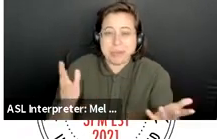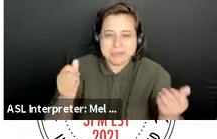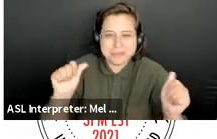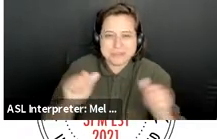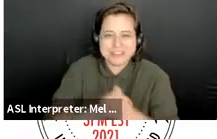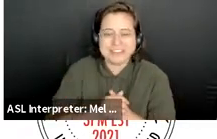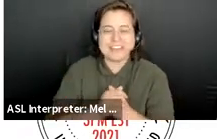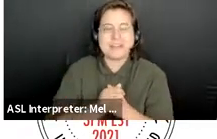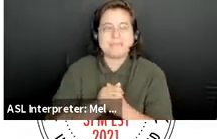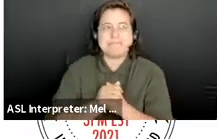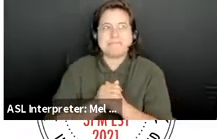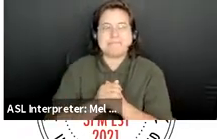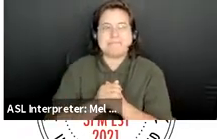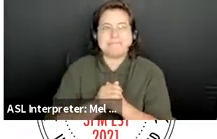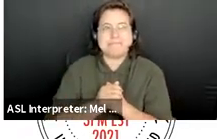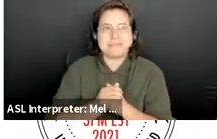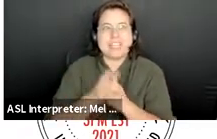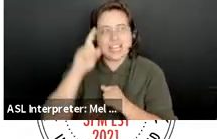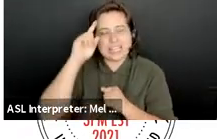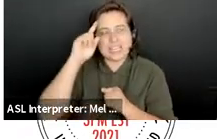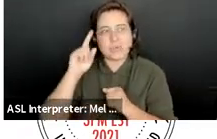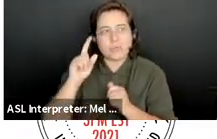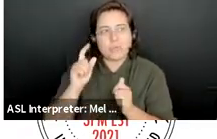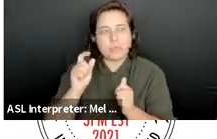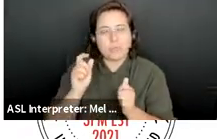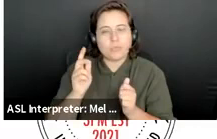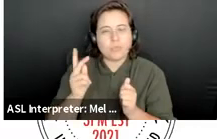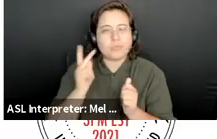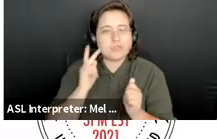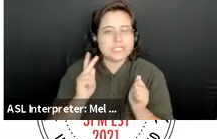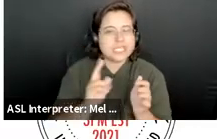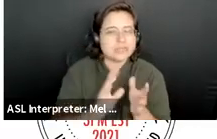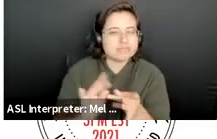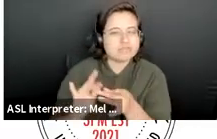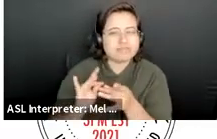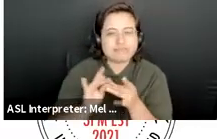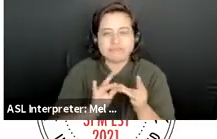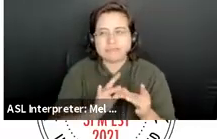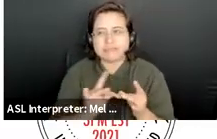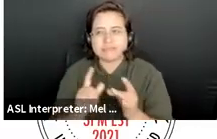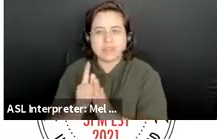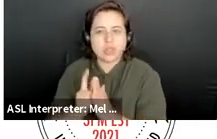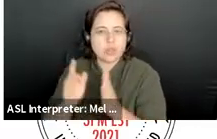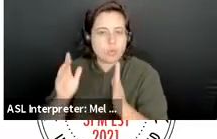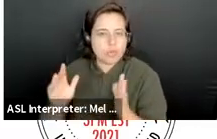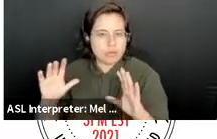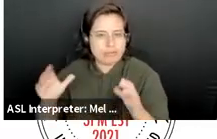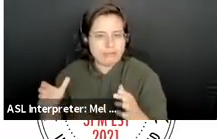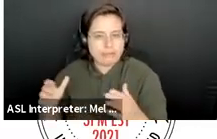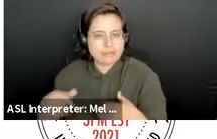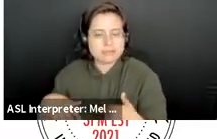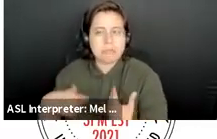I think that we are seeing chatter amongst the lawyer class that there